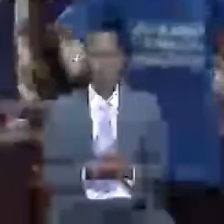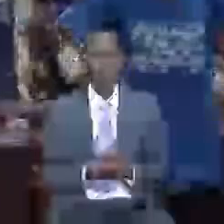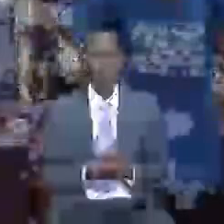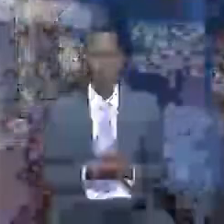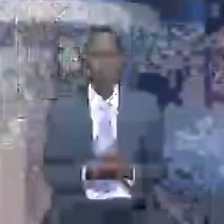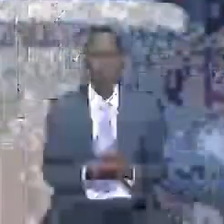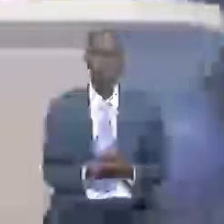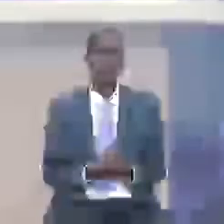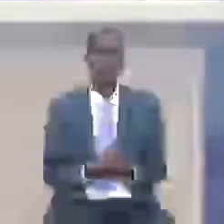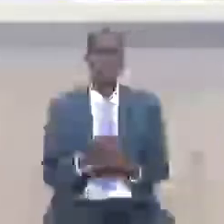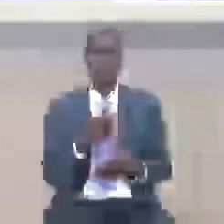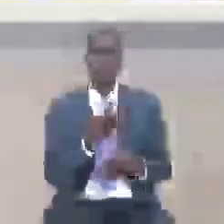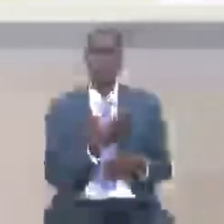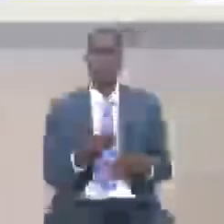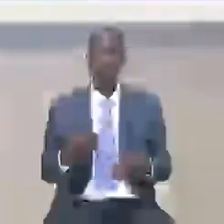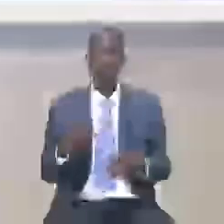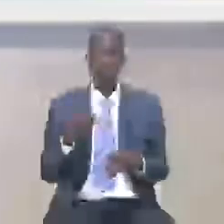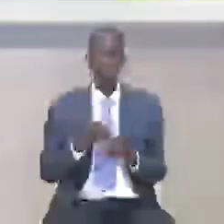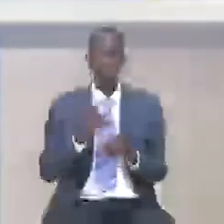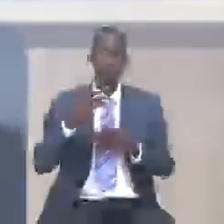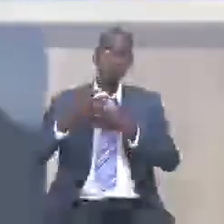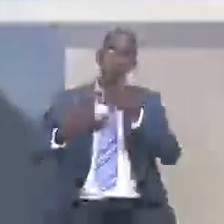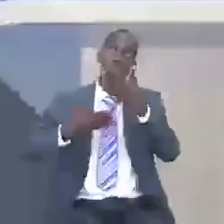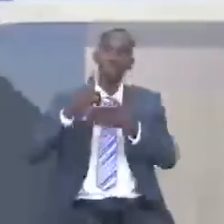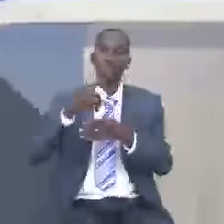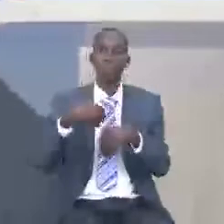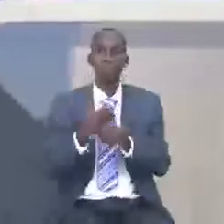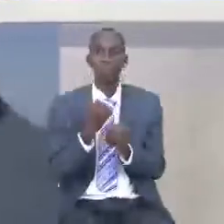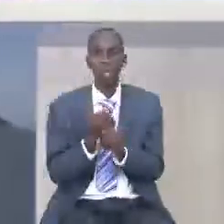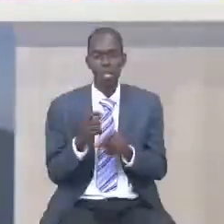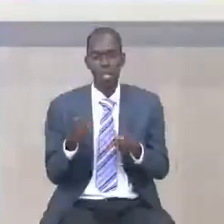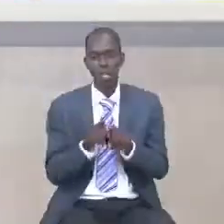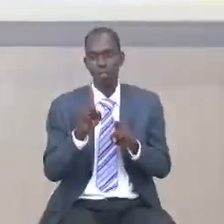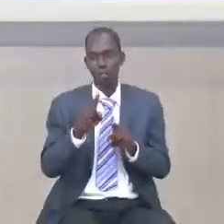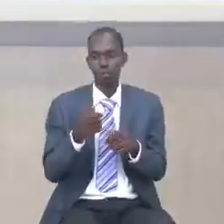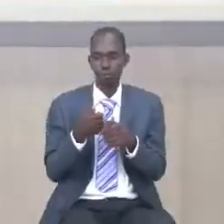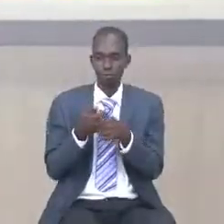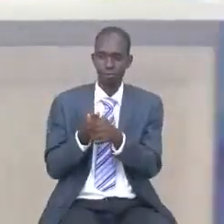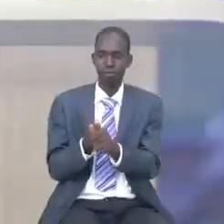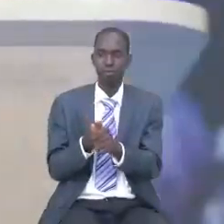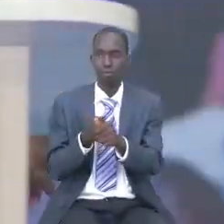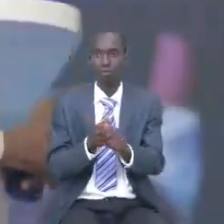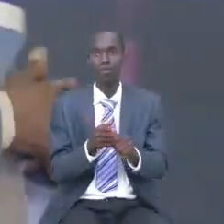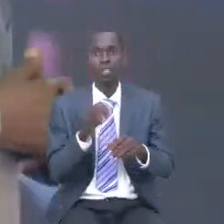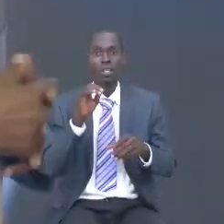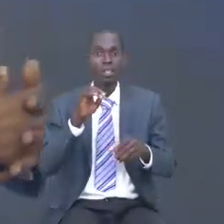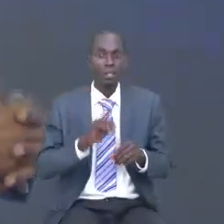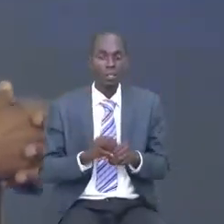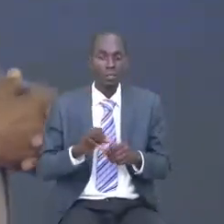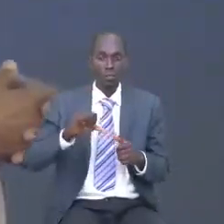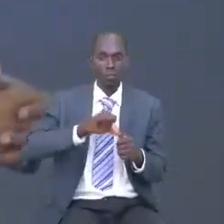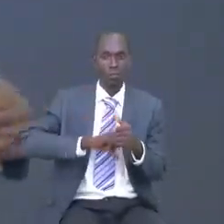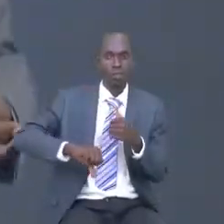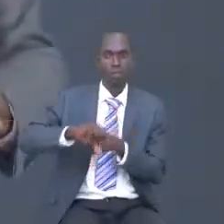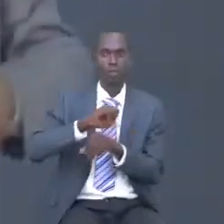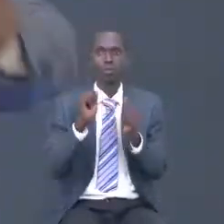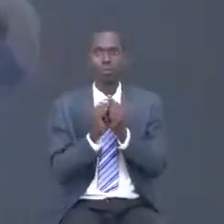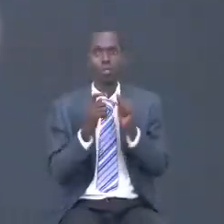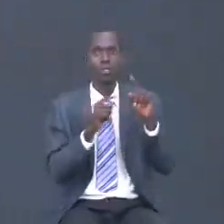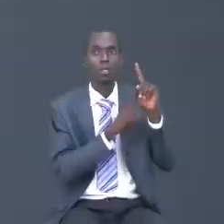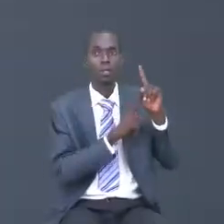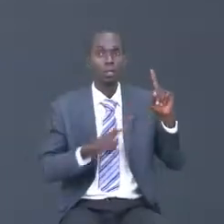In the progress you make as you follow on in partnership with the Lord,